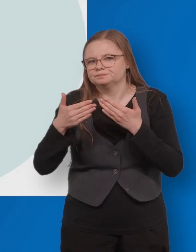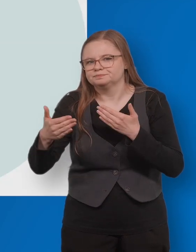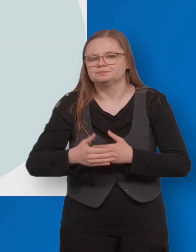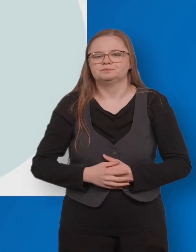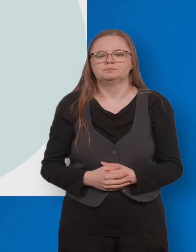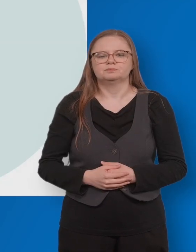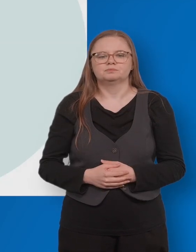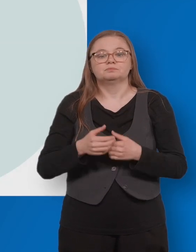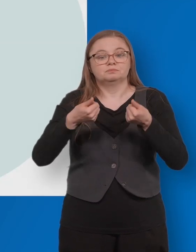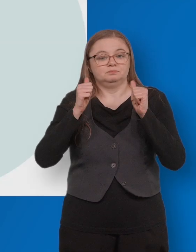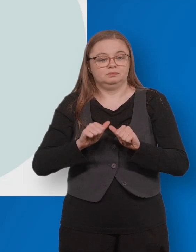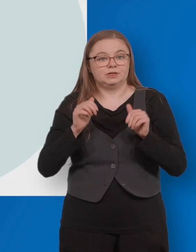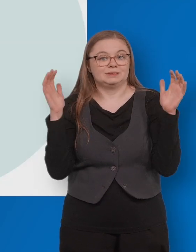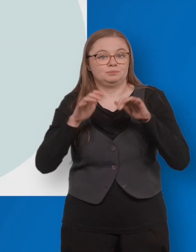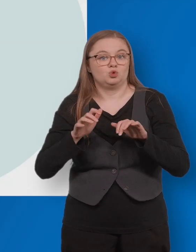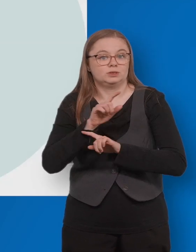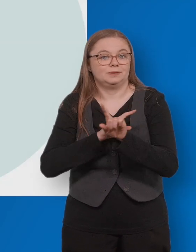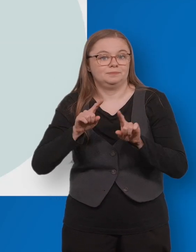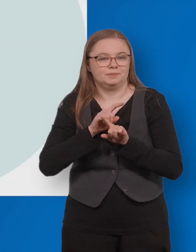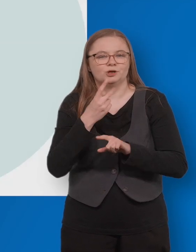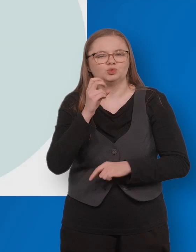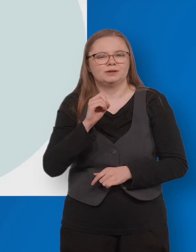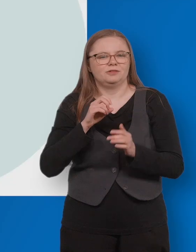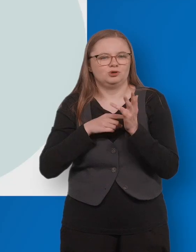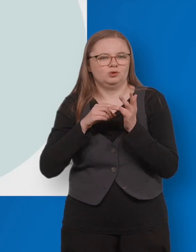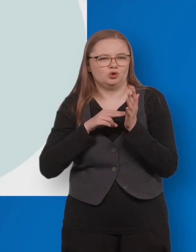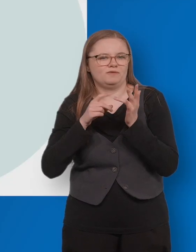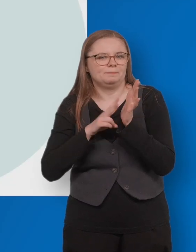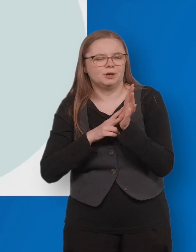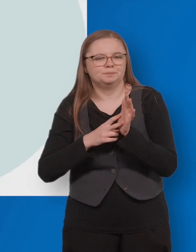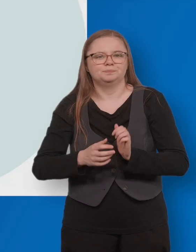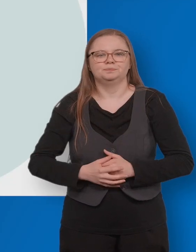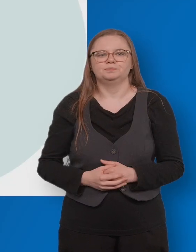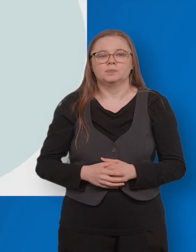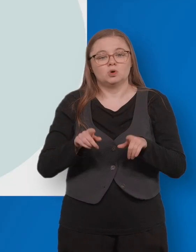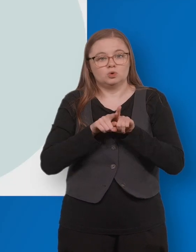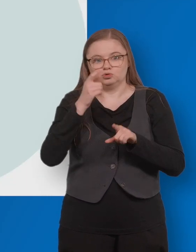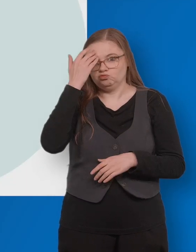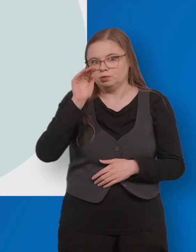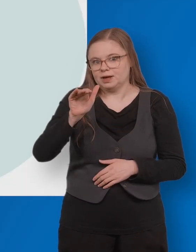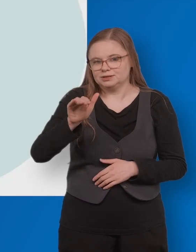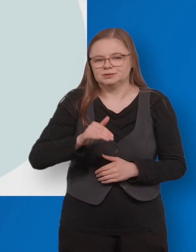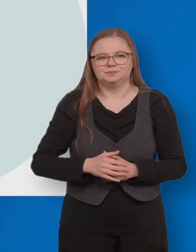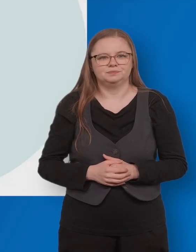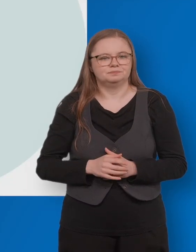We also have the symposium, which is 20th of November. And just a reminder that today's